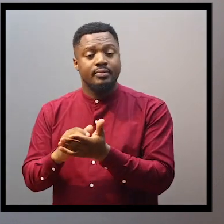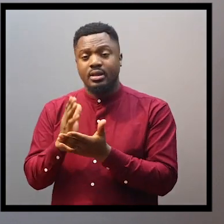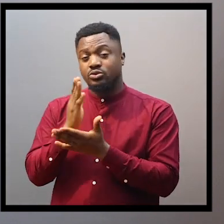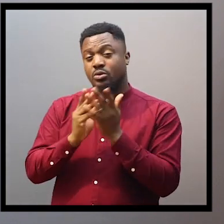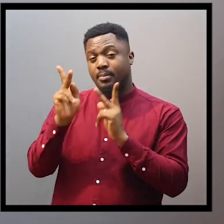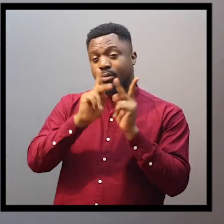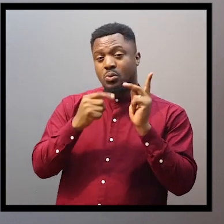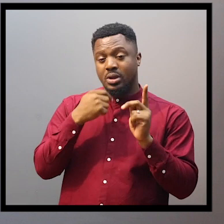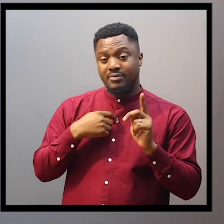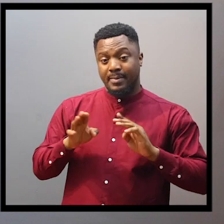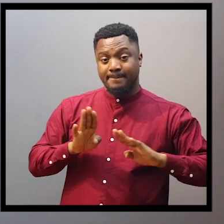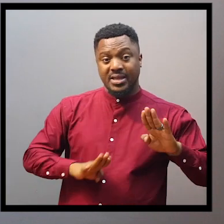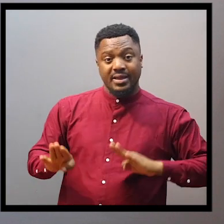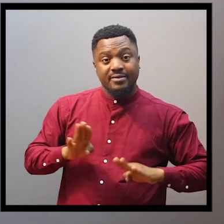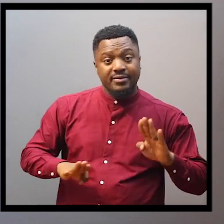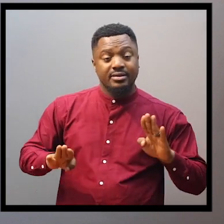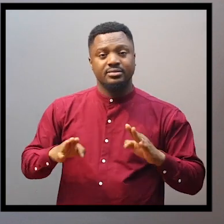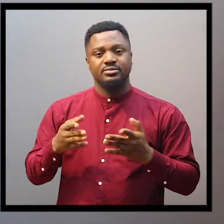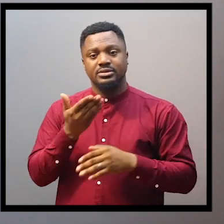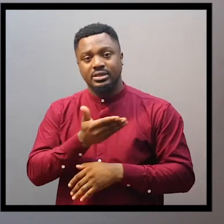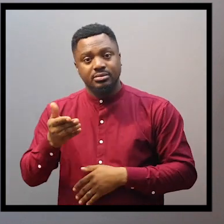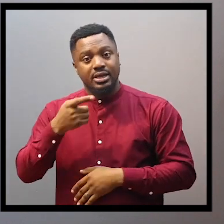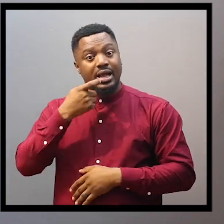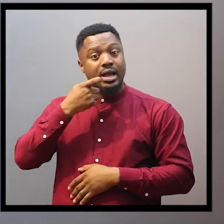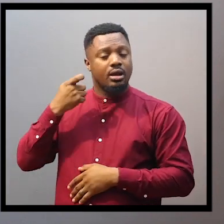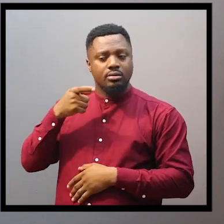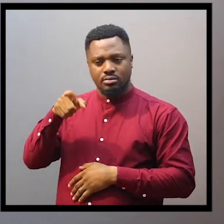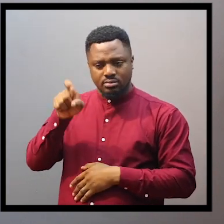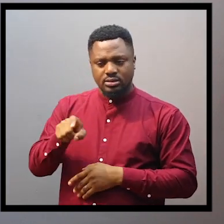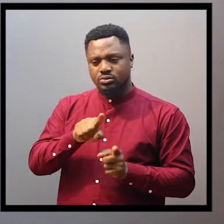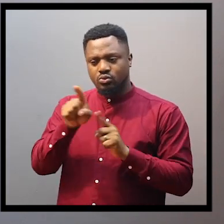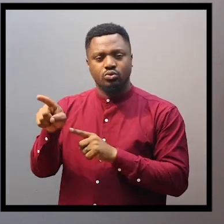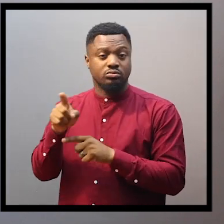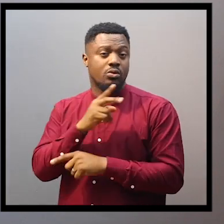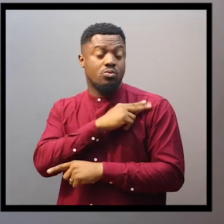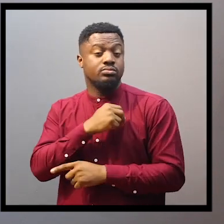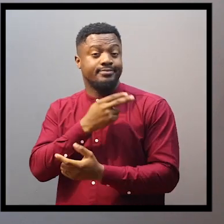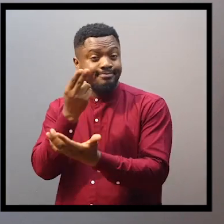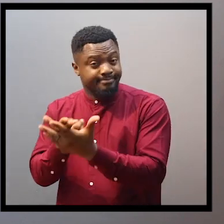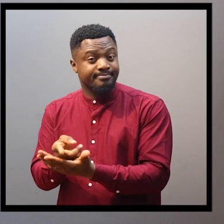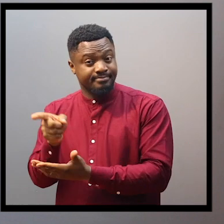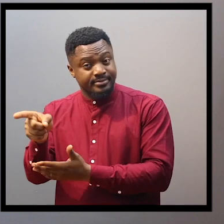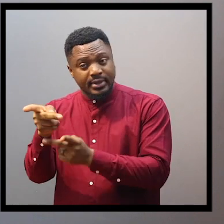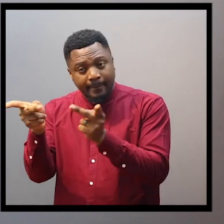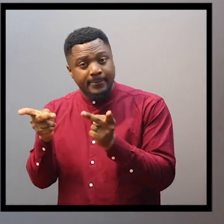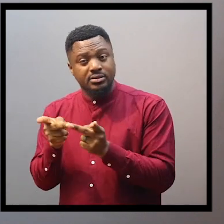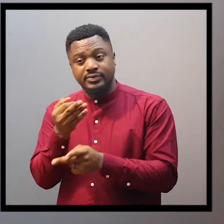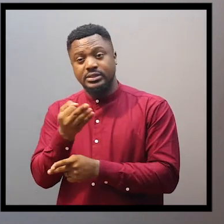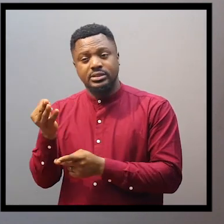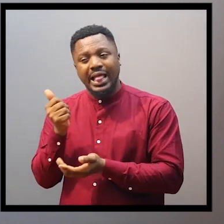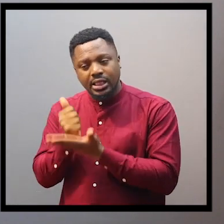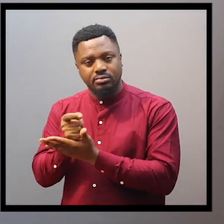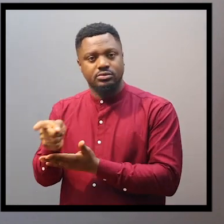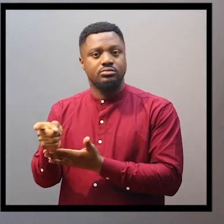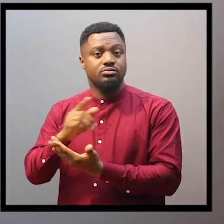with substance and behavioral addictions may need to be in specific facilities to help them stop